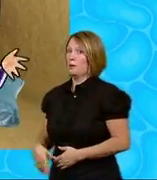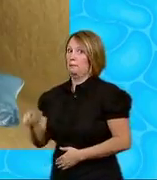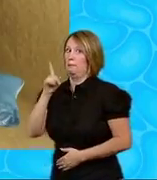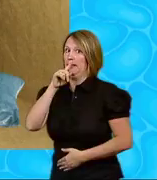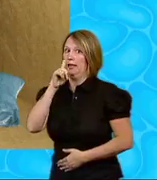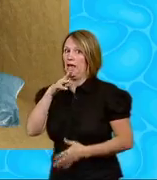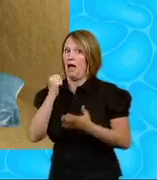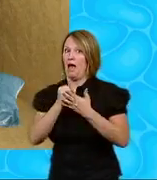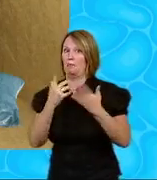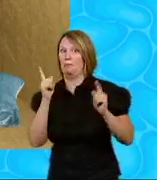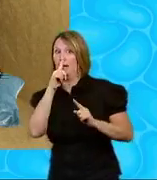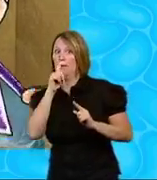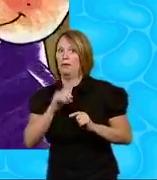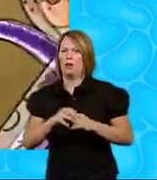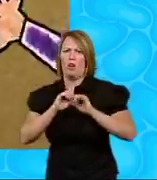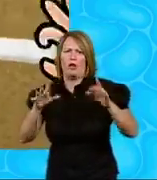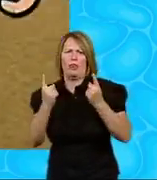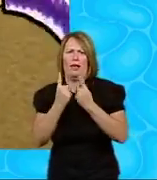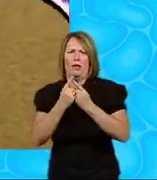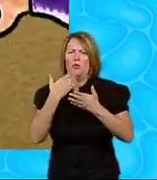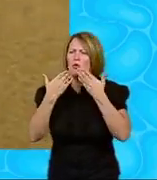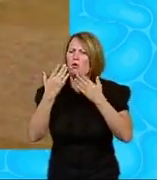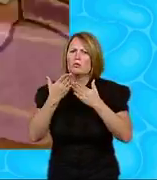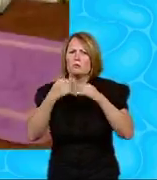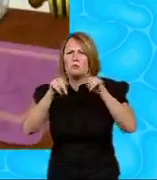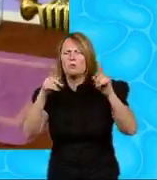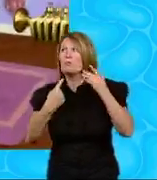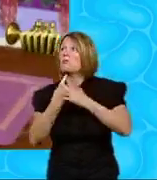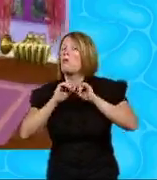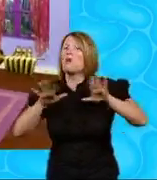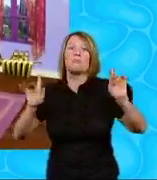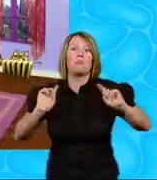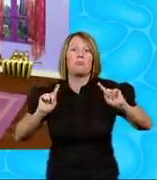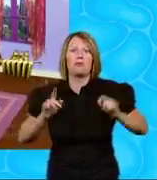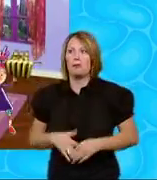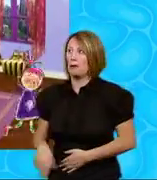Pinky Dinky Doo, never at a loss for what she pulls out of the blue.